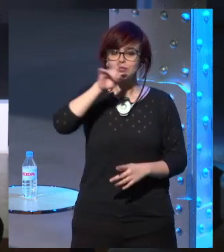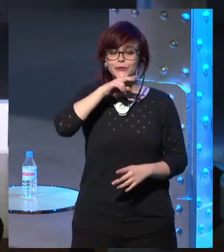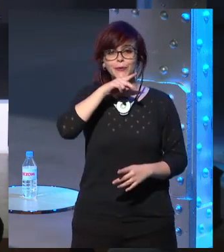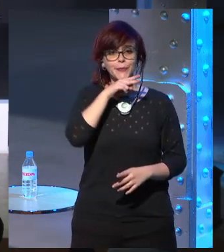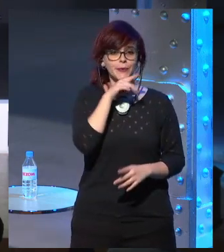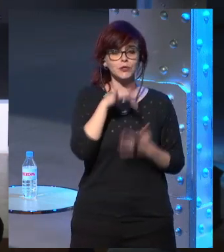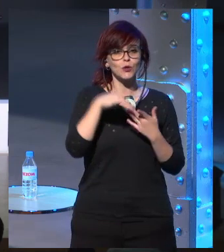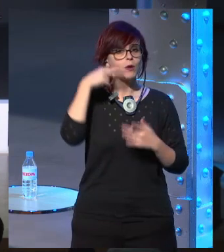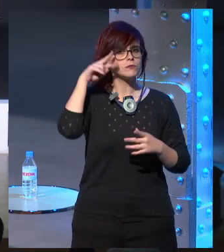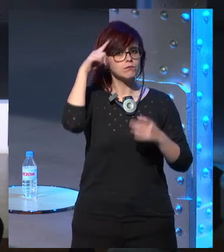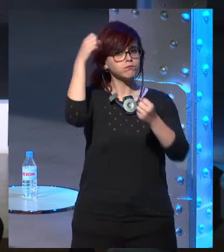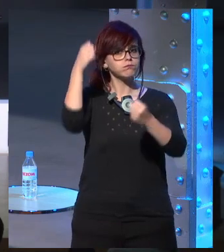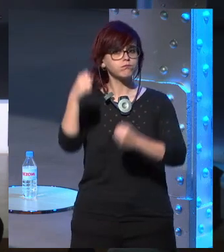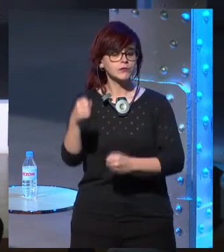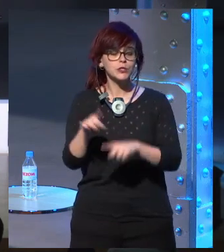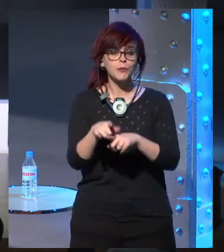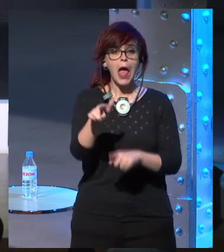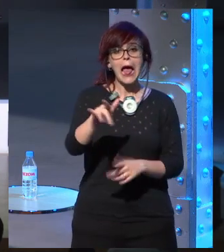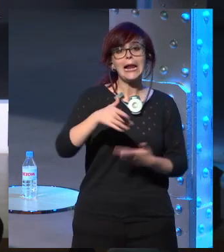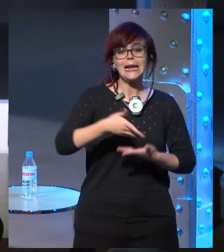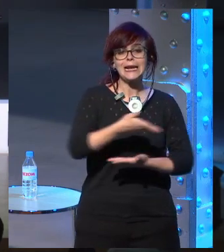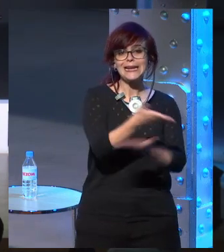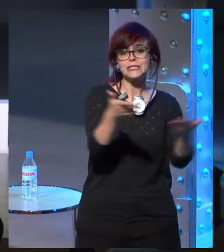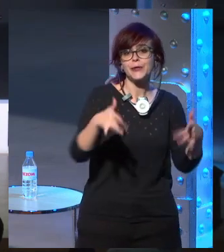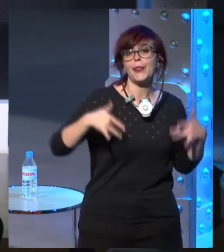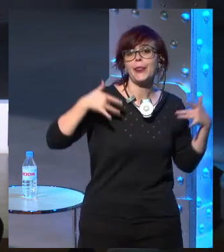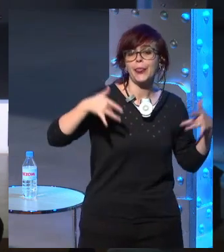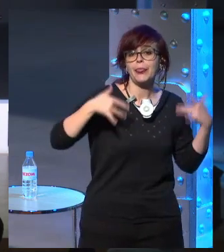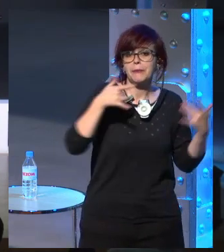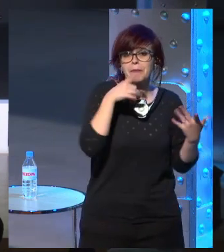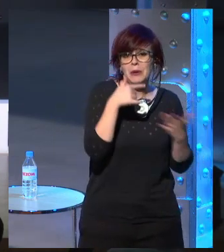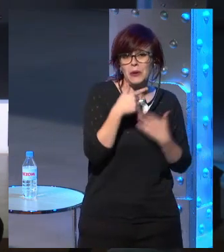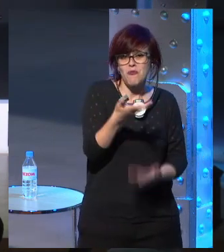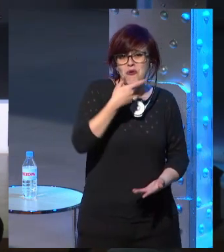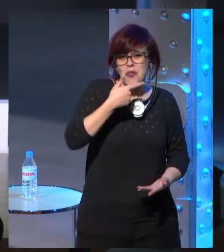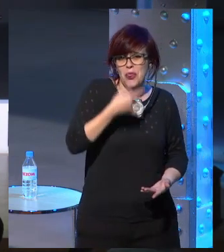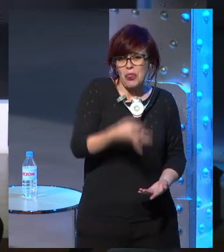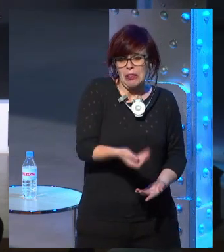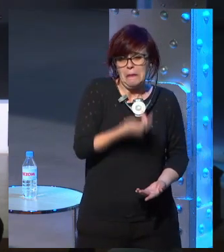and the teacher can pour in the information that everybody in the room needs to know.